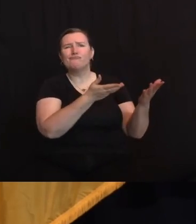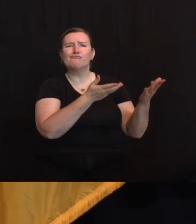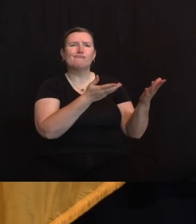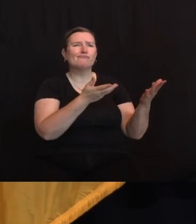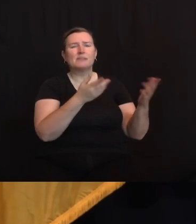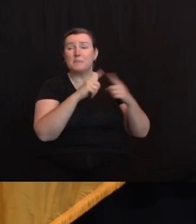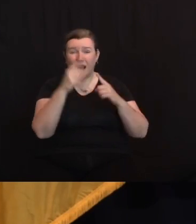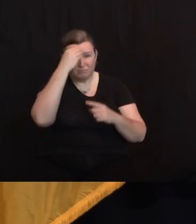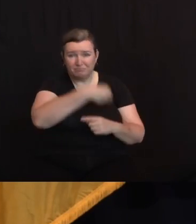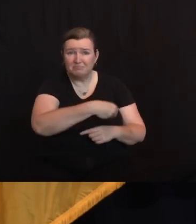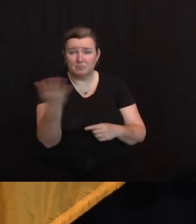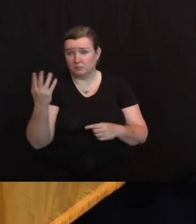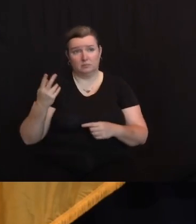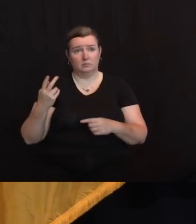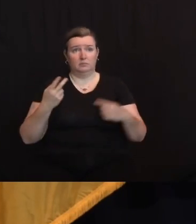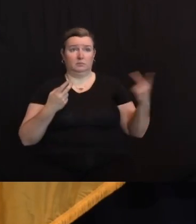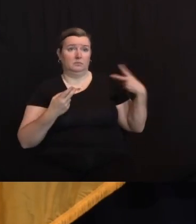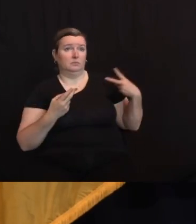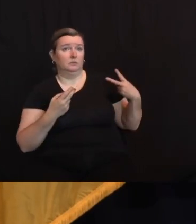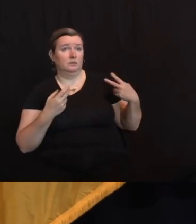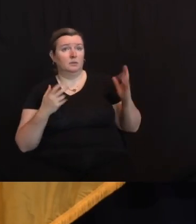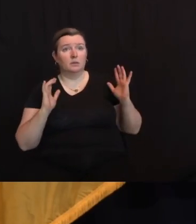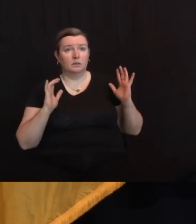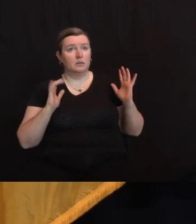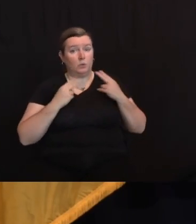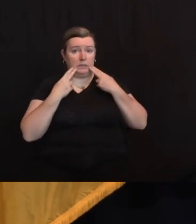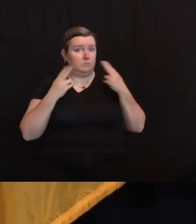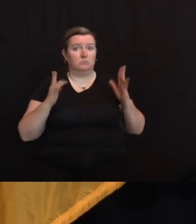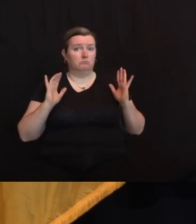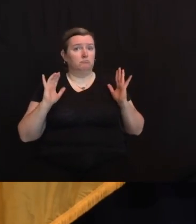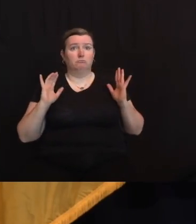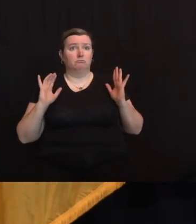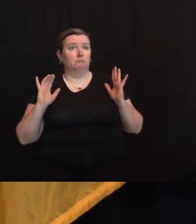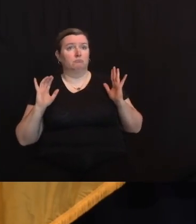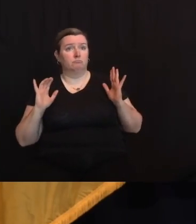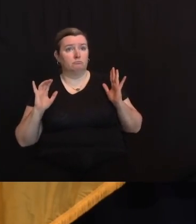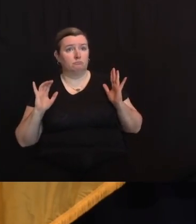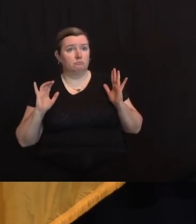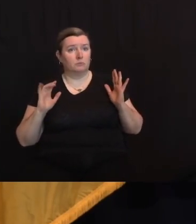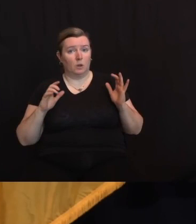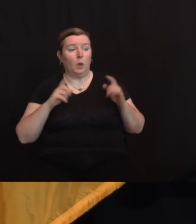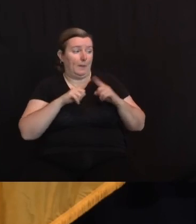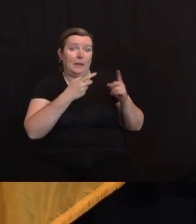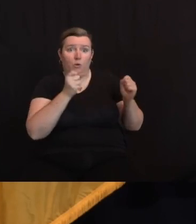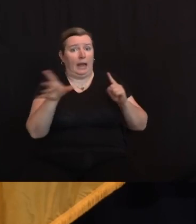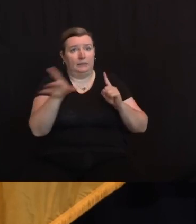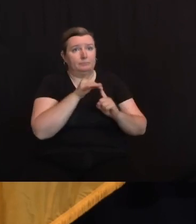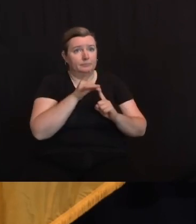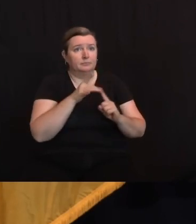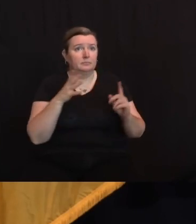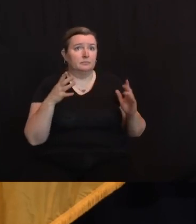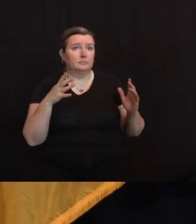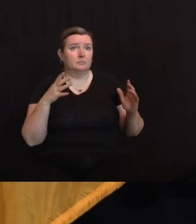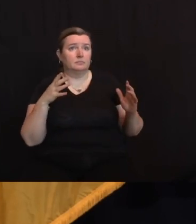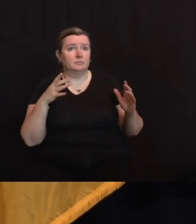what we're seeing around the country in terms of this lethal cocktail of being pent up, hot